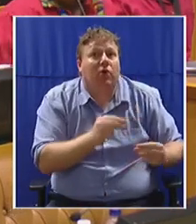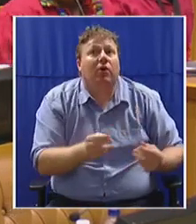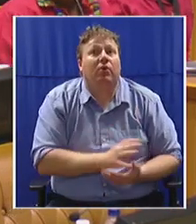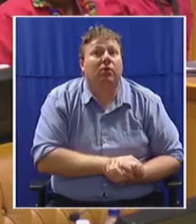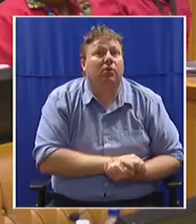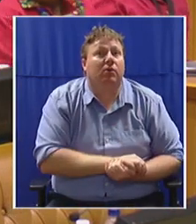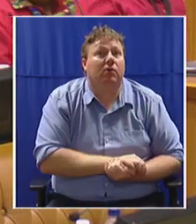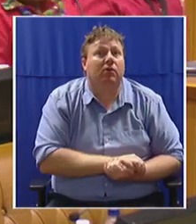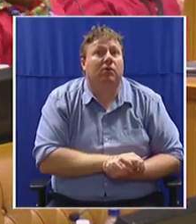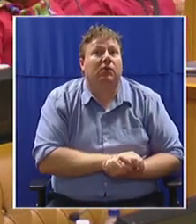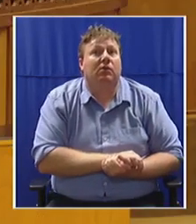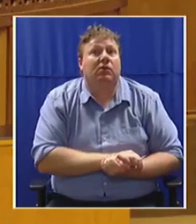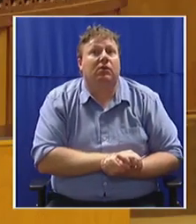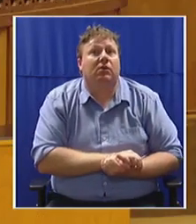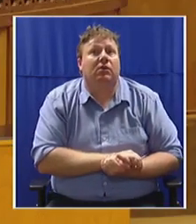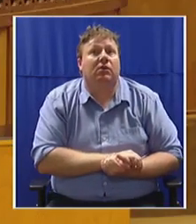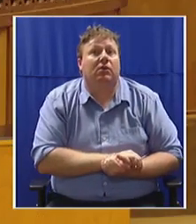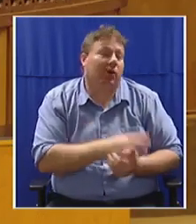The Honorable Makwanishe.